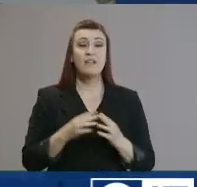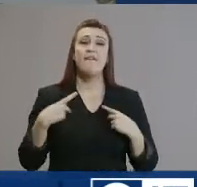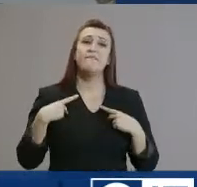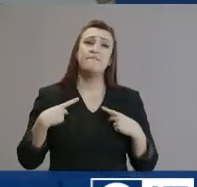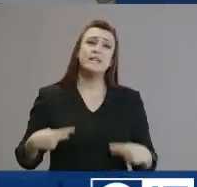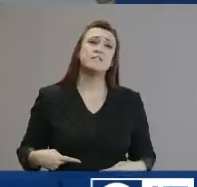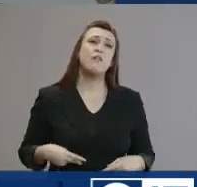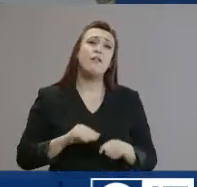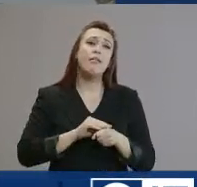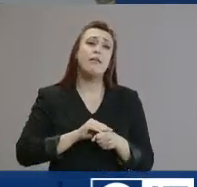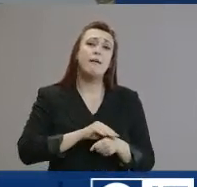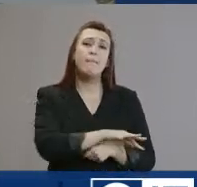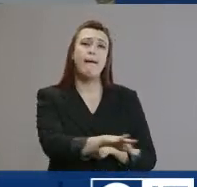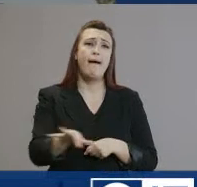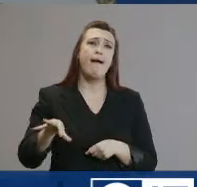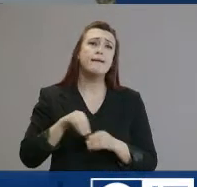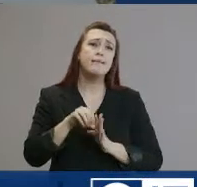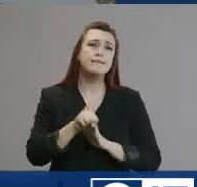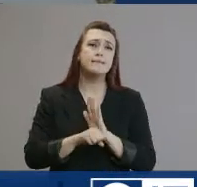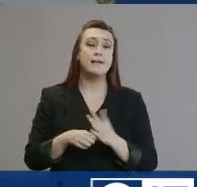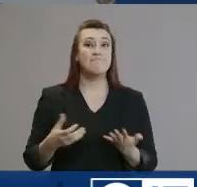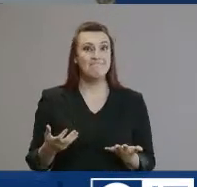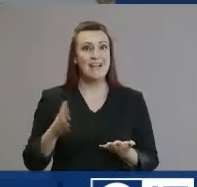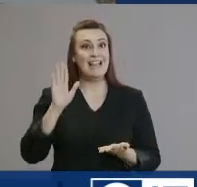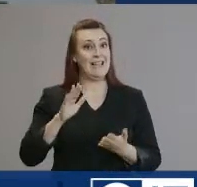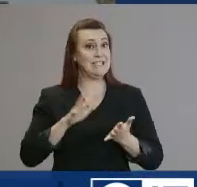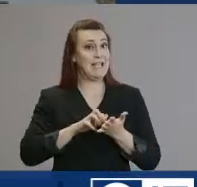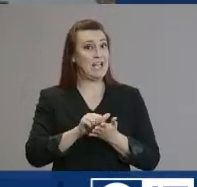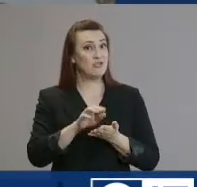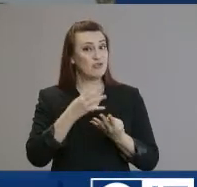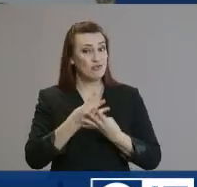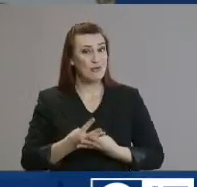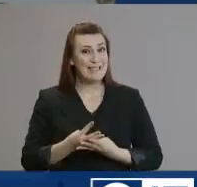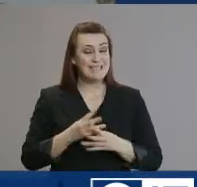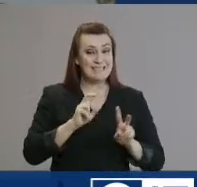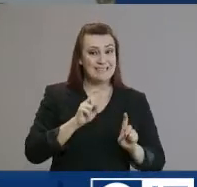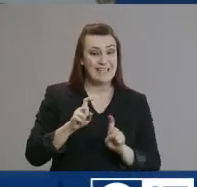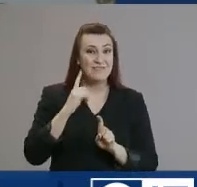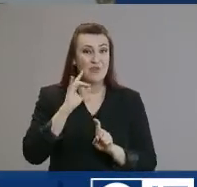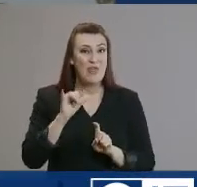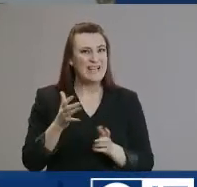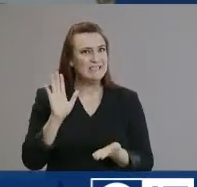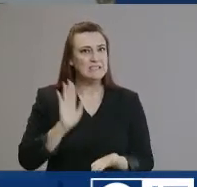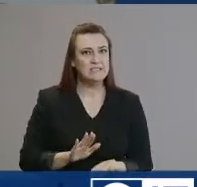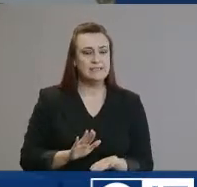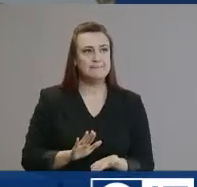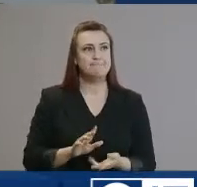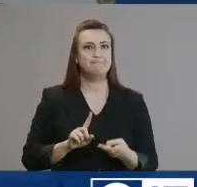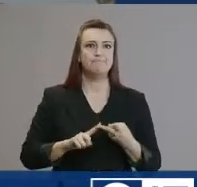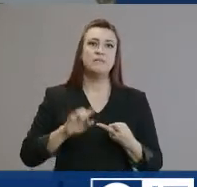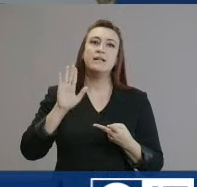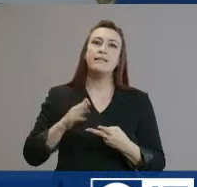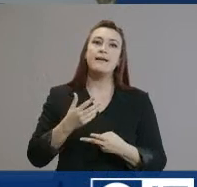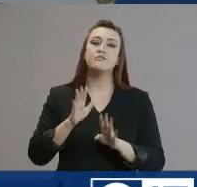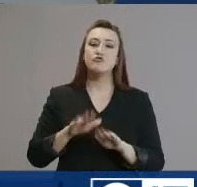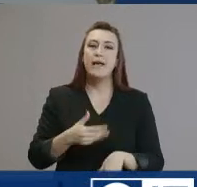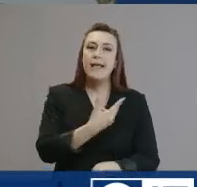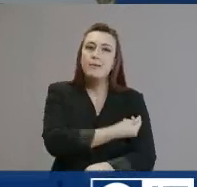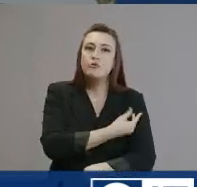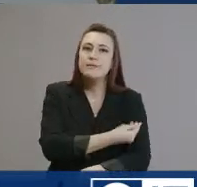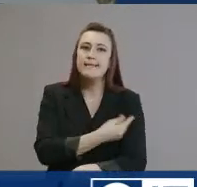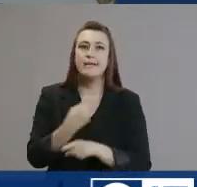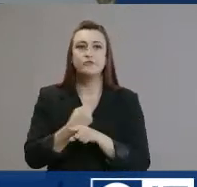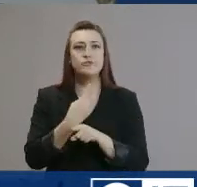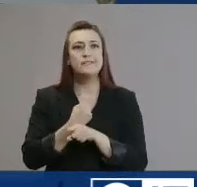statewide. We are aware that there have been decreased childhood immunizations because children have not been going for their